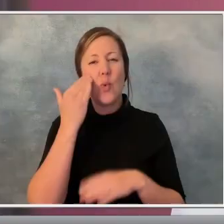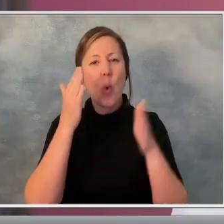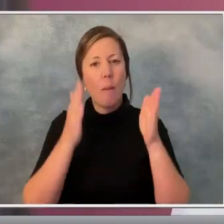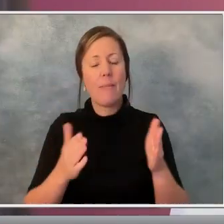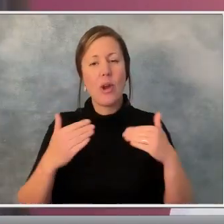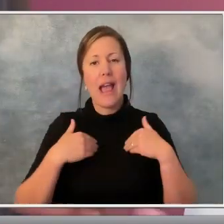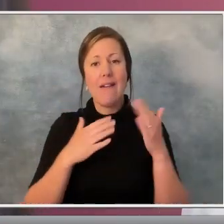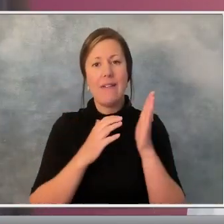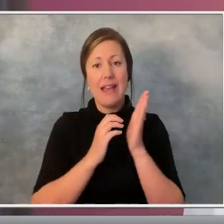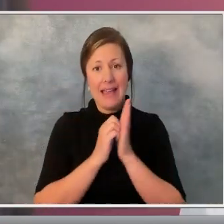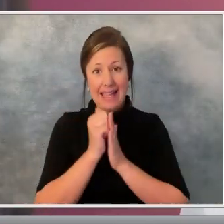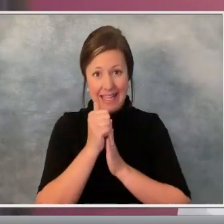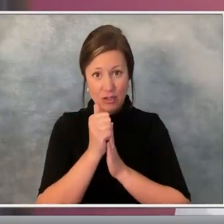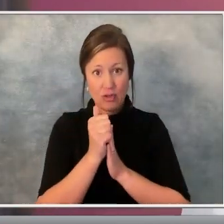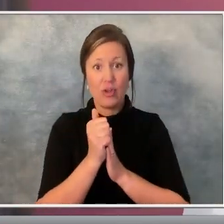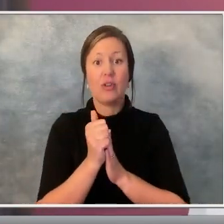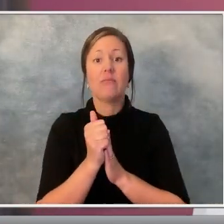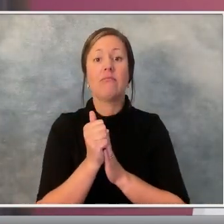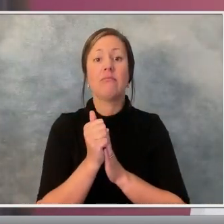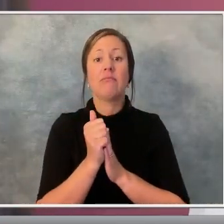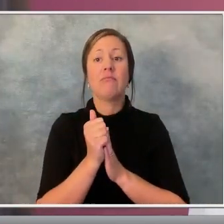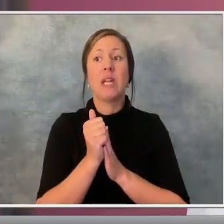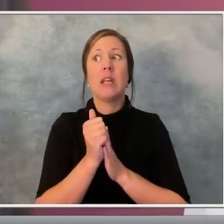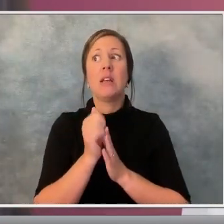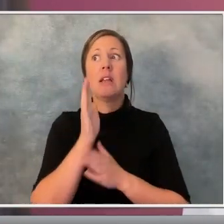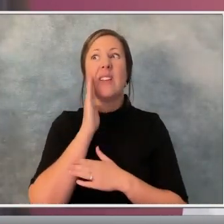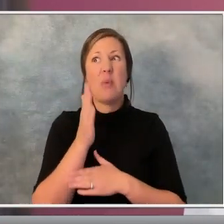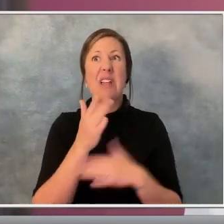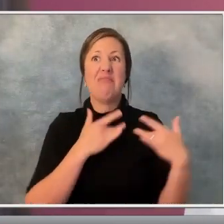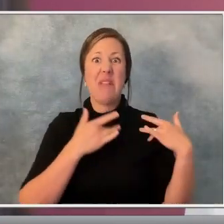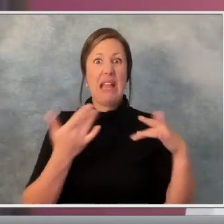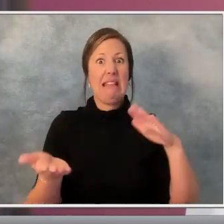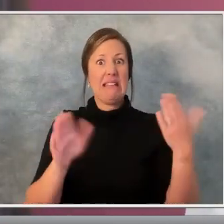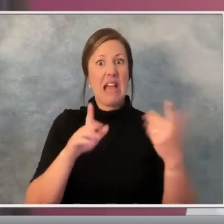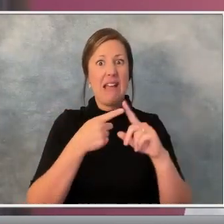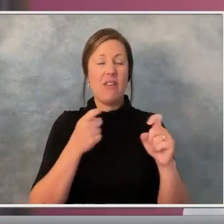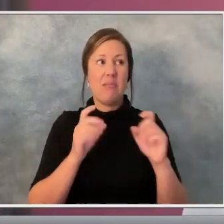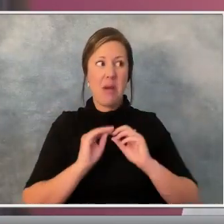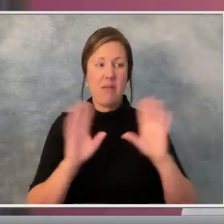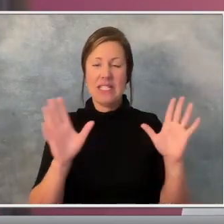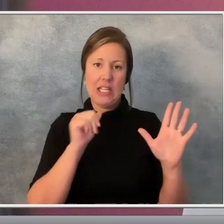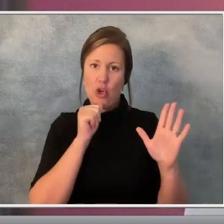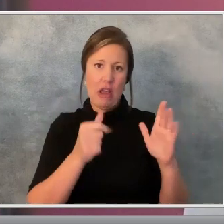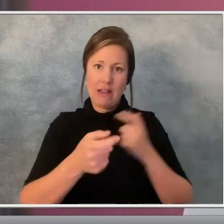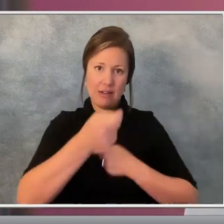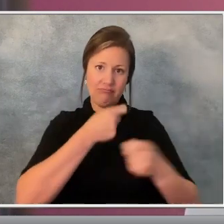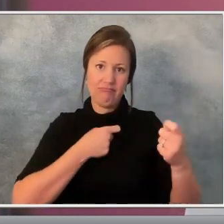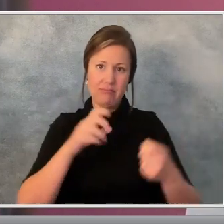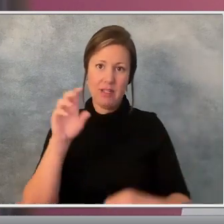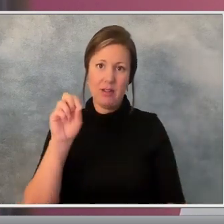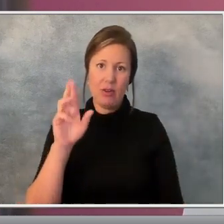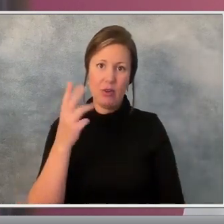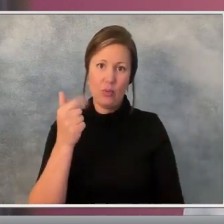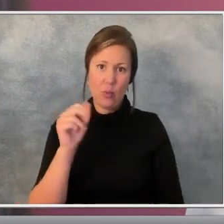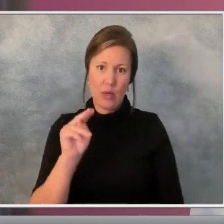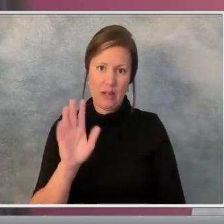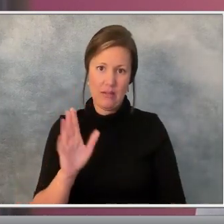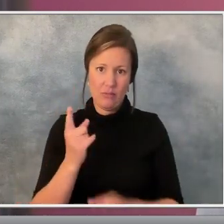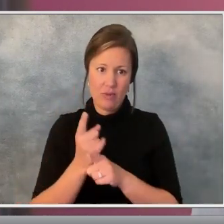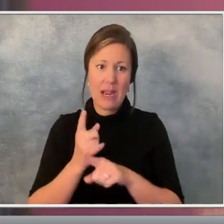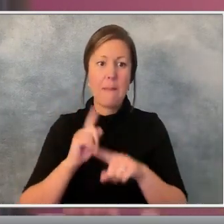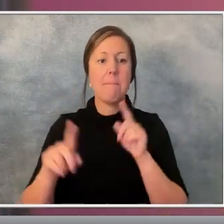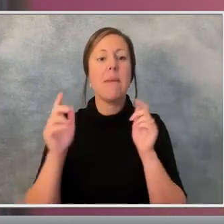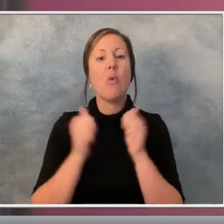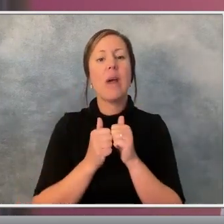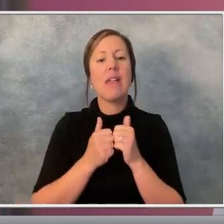is likely to kill them. Right. The second issue is there's a concern that with immunosuppression to keep the transplant